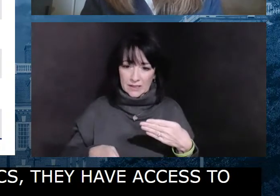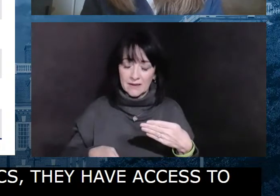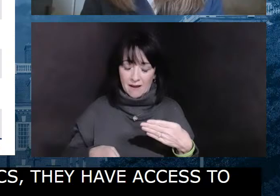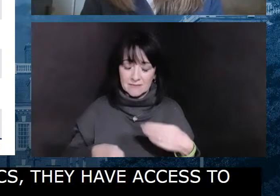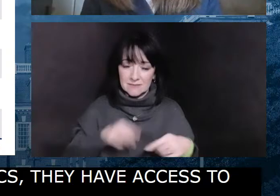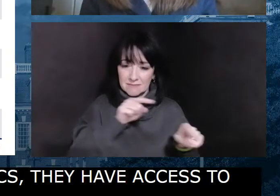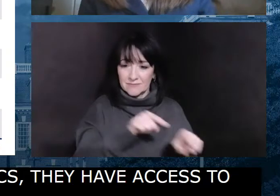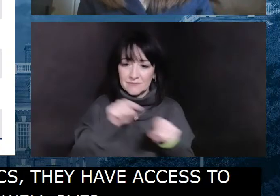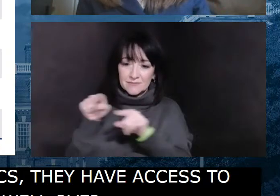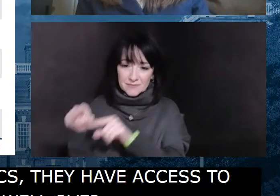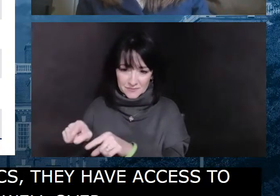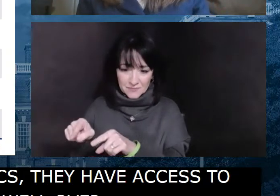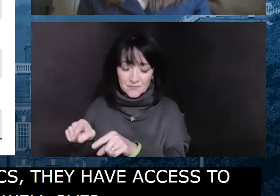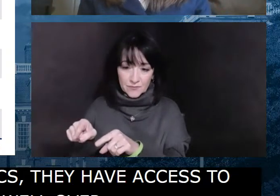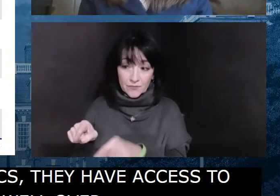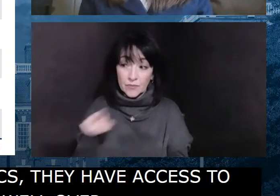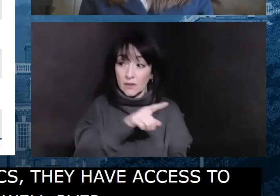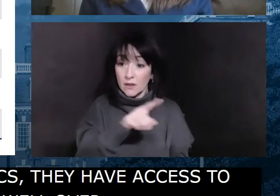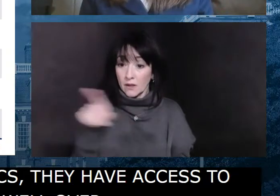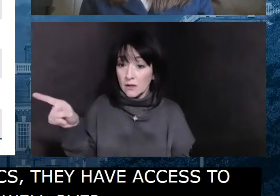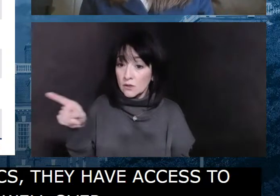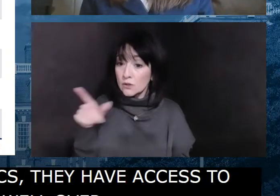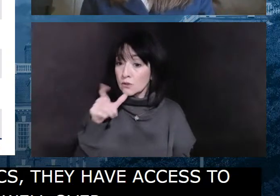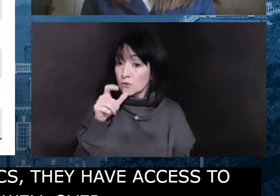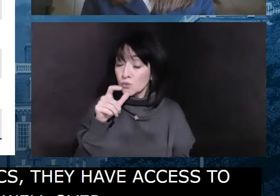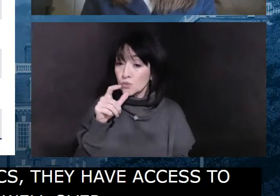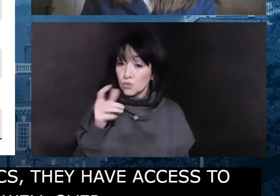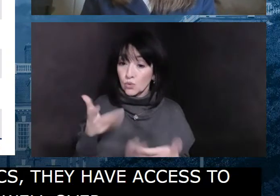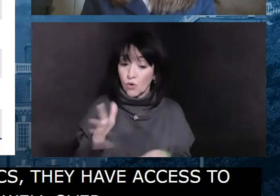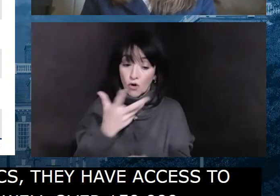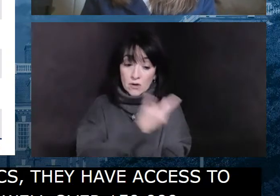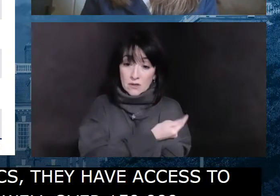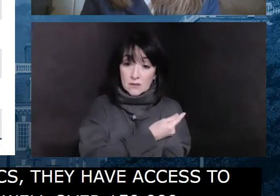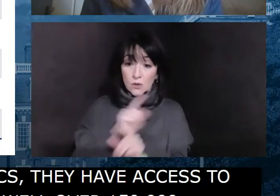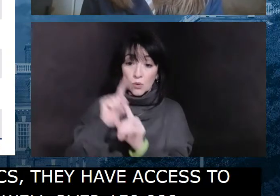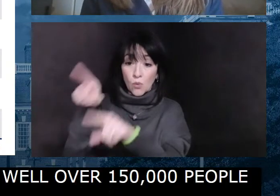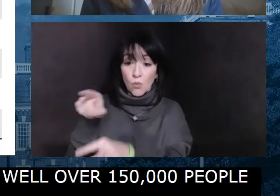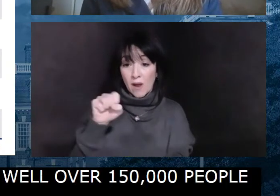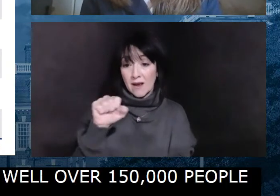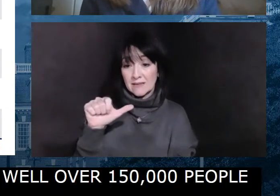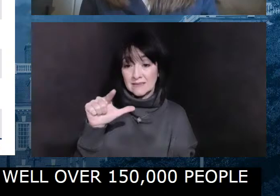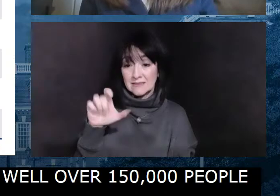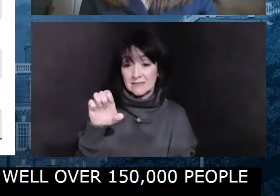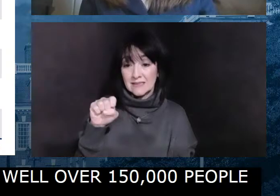time. For those who received their vaccine at Sally's,